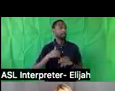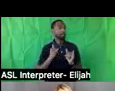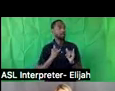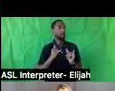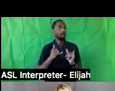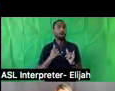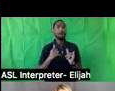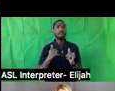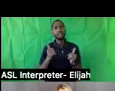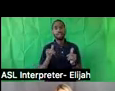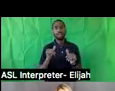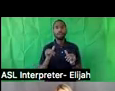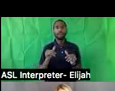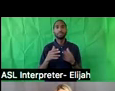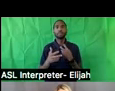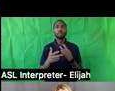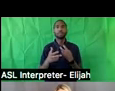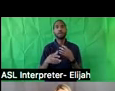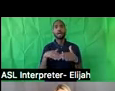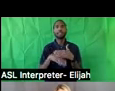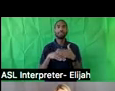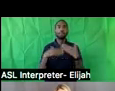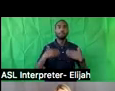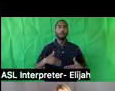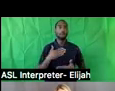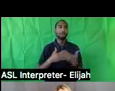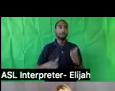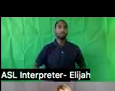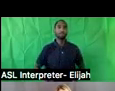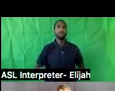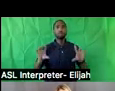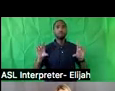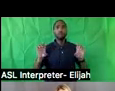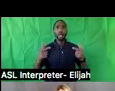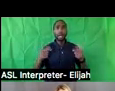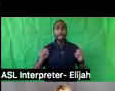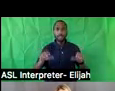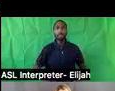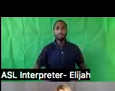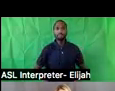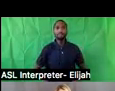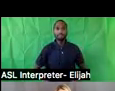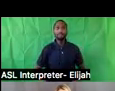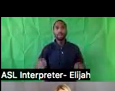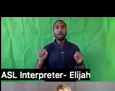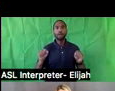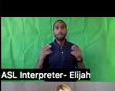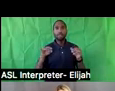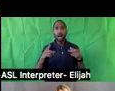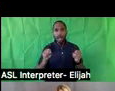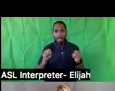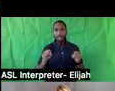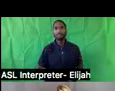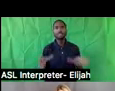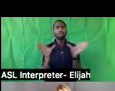of, the parts that are accessible to you, moving down your legs and your thighs, giving your knees a little